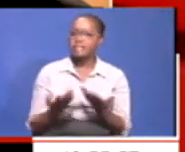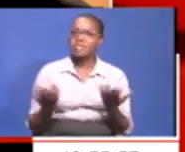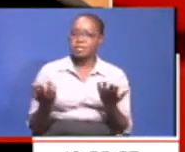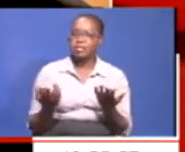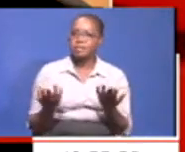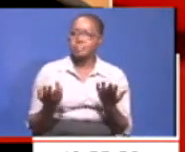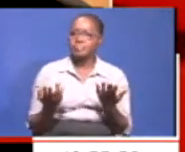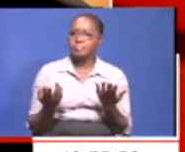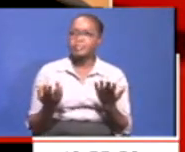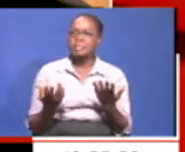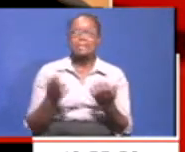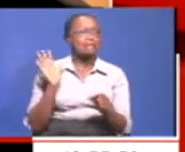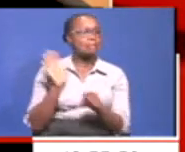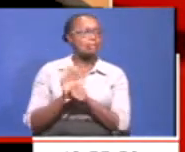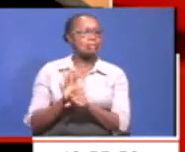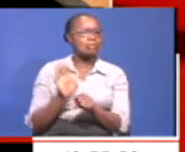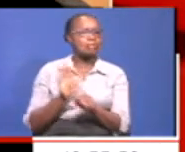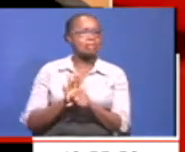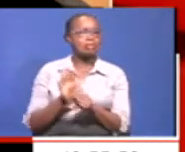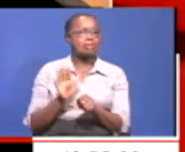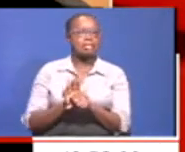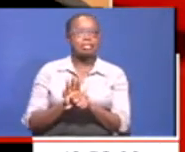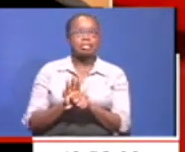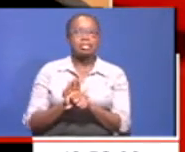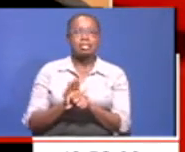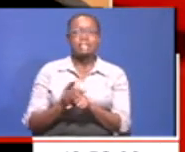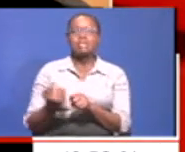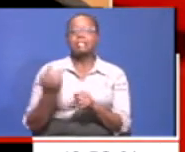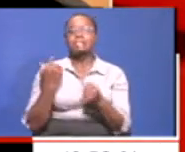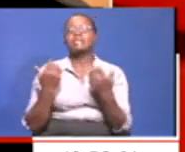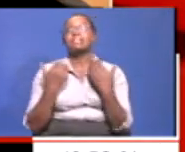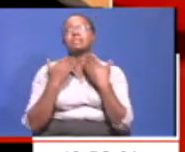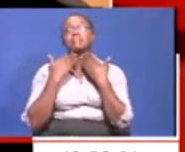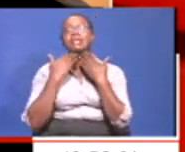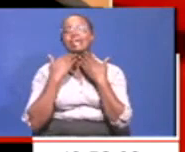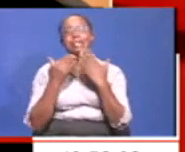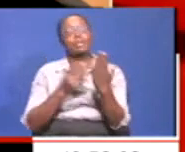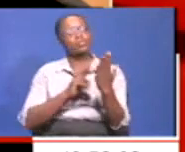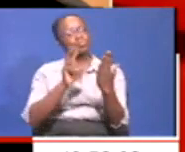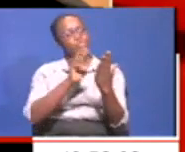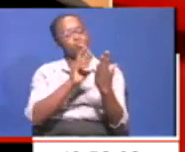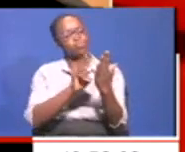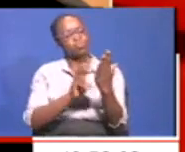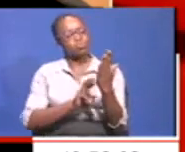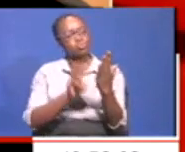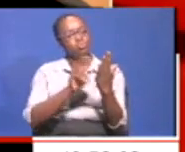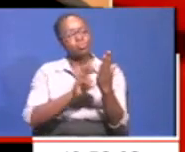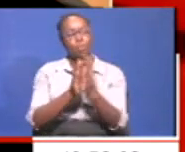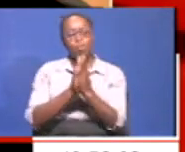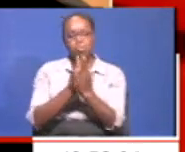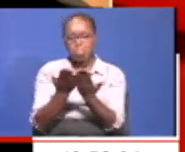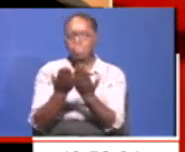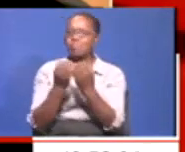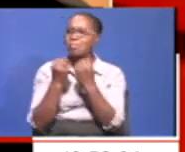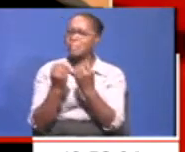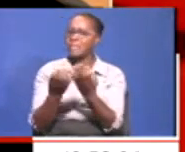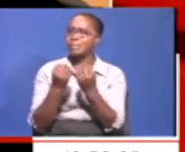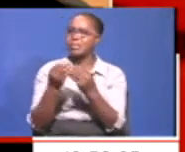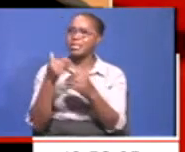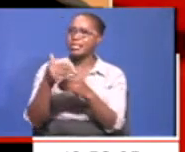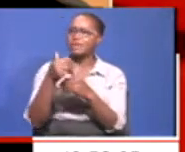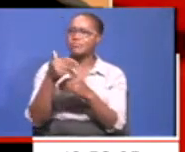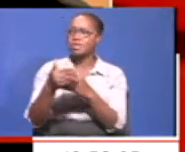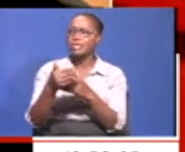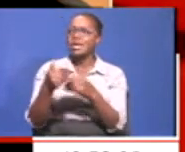There are so many. Yesterday, I didn't sleep. I was just going through them, perusing every book, just to make sure everything is